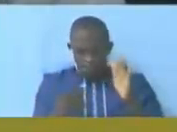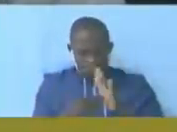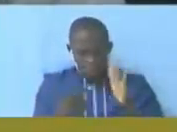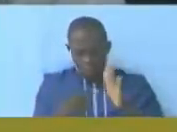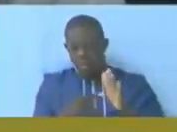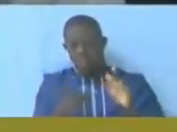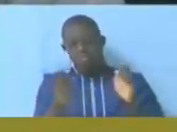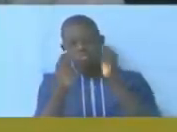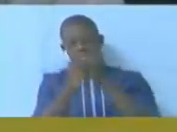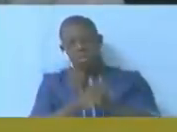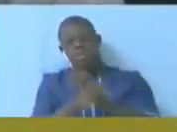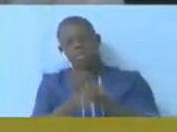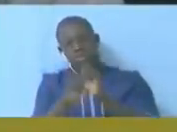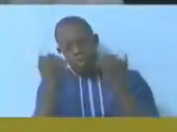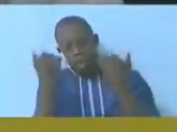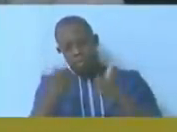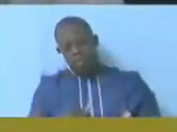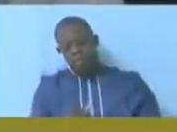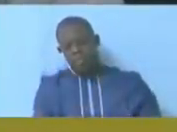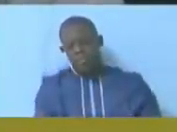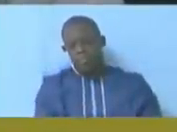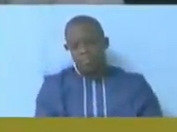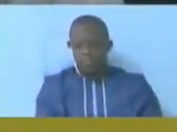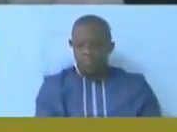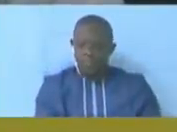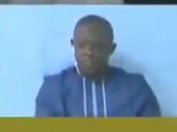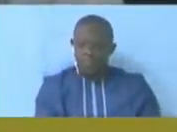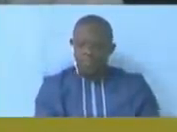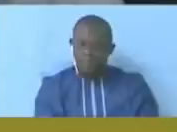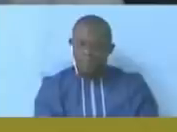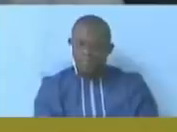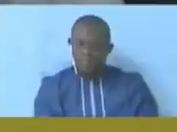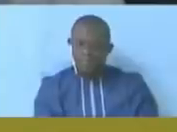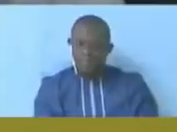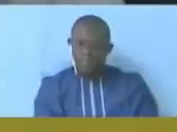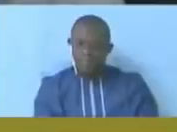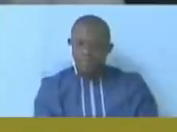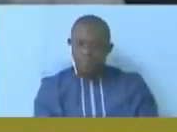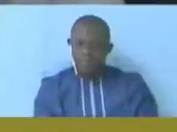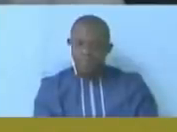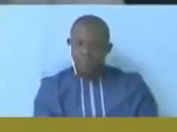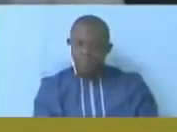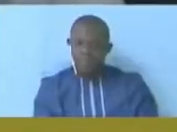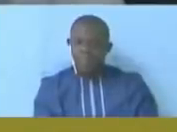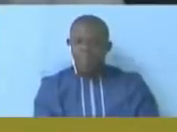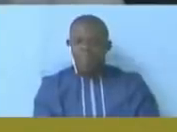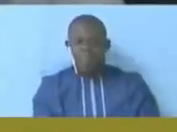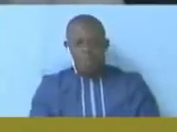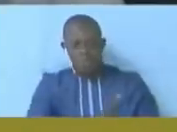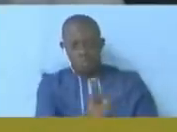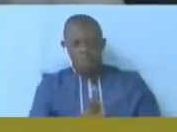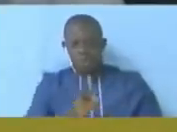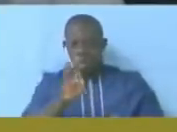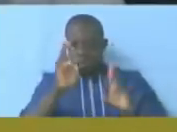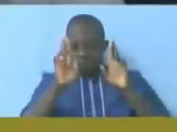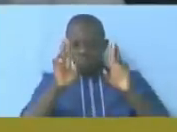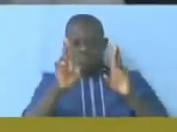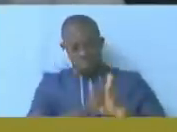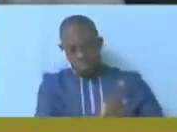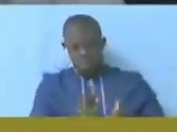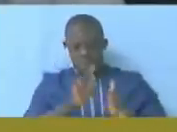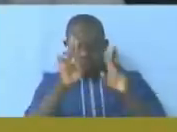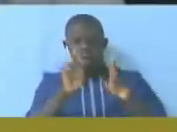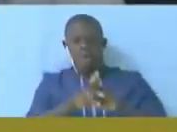Ando fana kana suti ndirol bondi mi yalongo wale nyende kake falingo la fanato. We do hope that